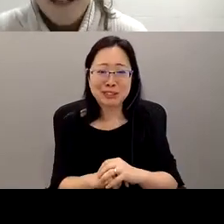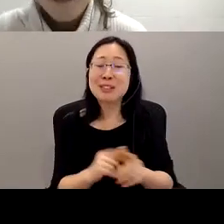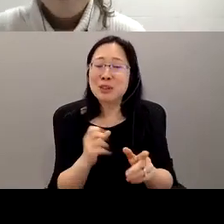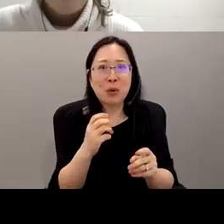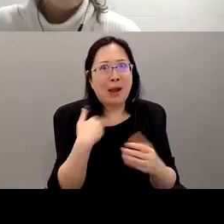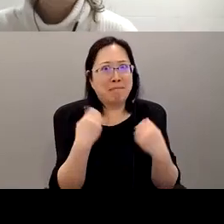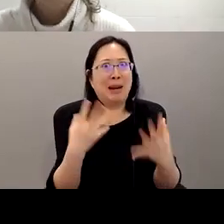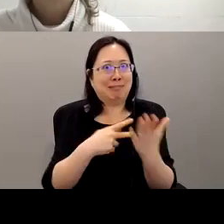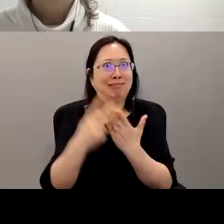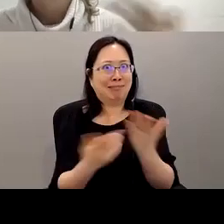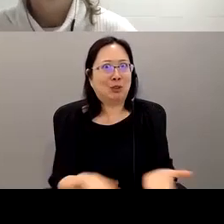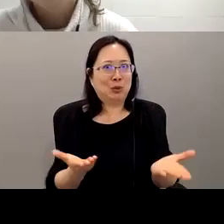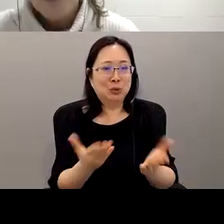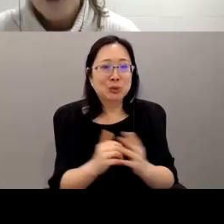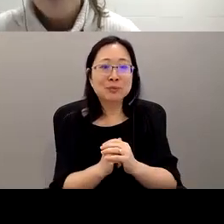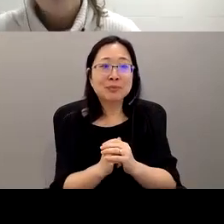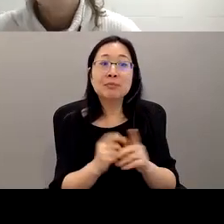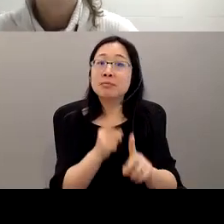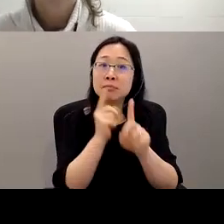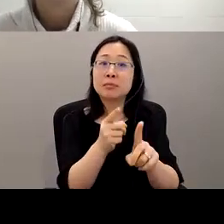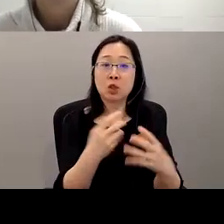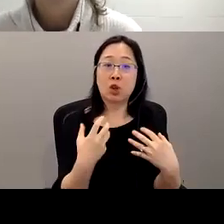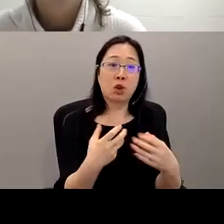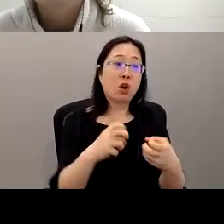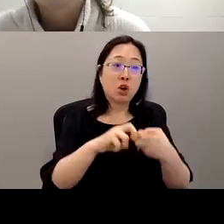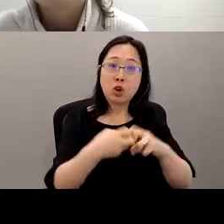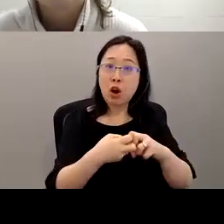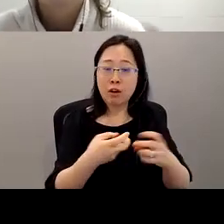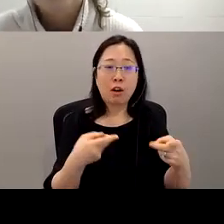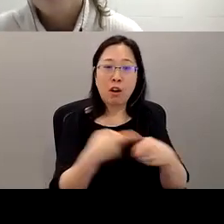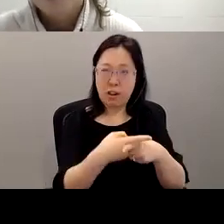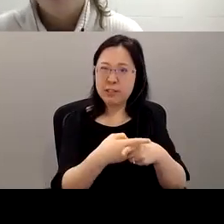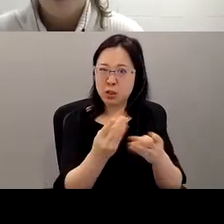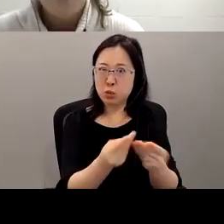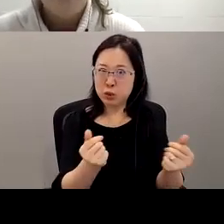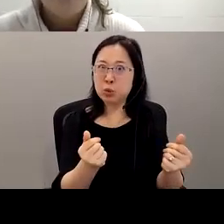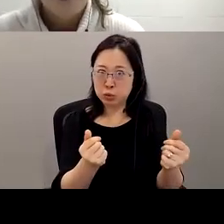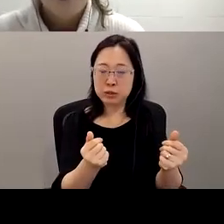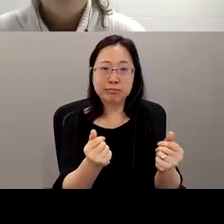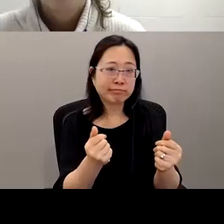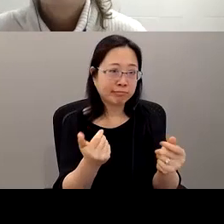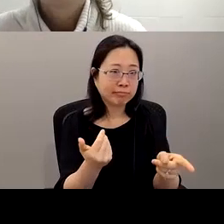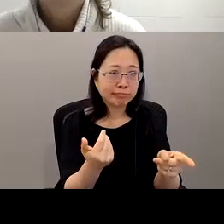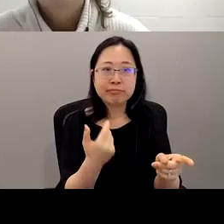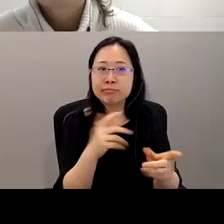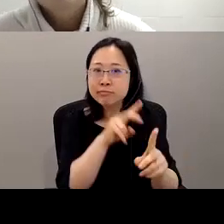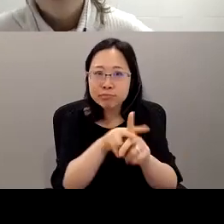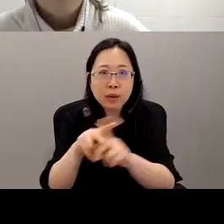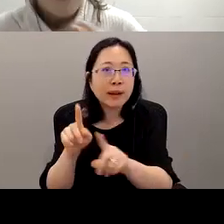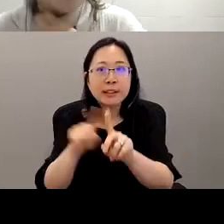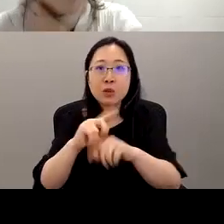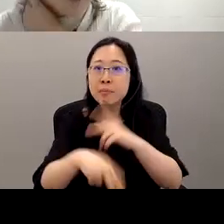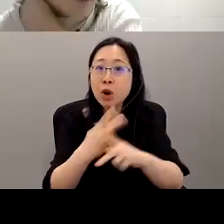taste of things. So we do conflict resolution services in many different areas of life. We support